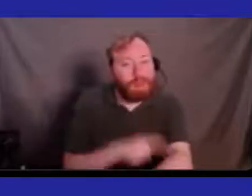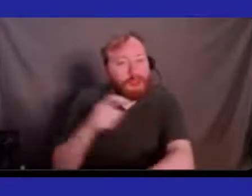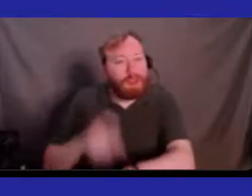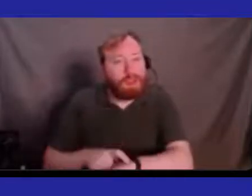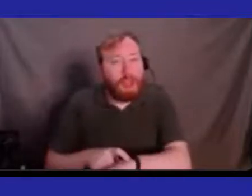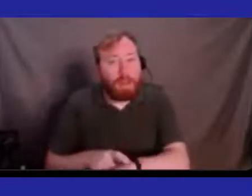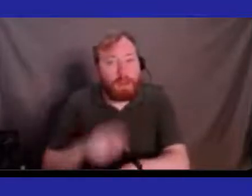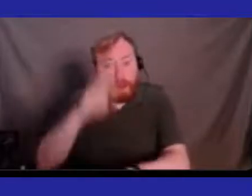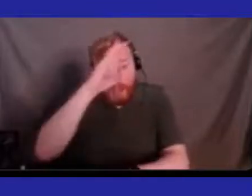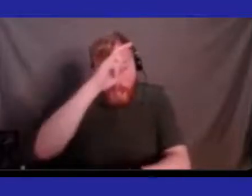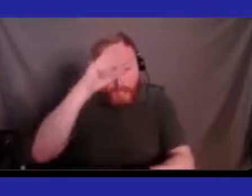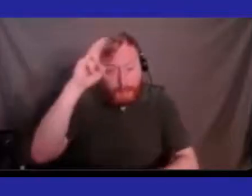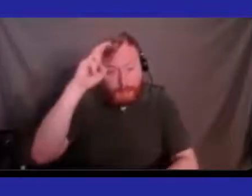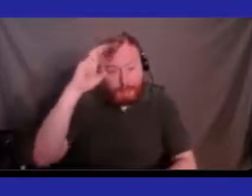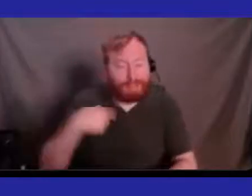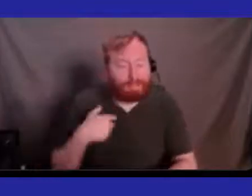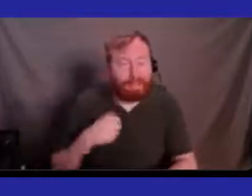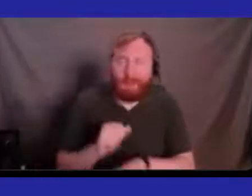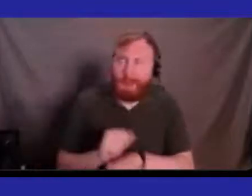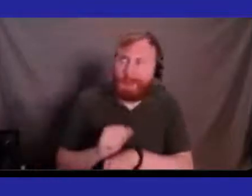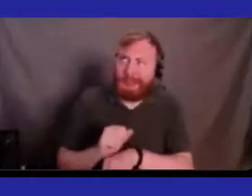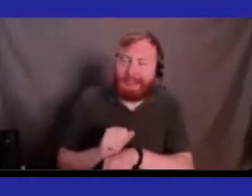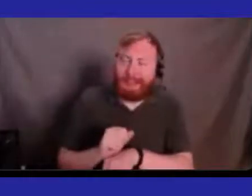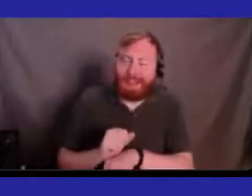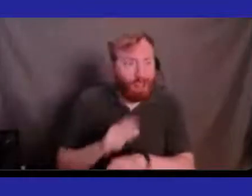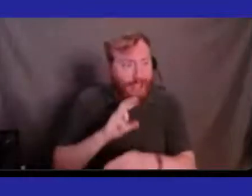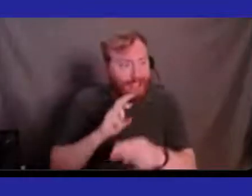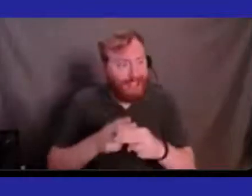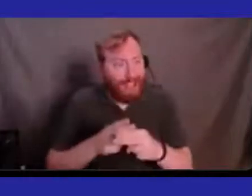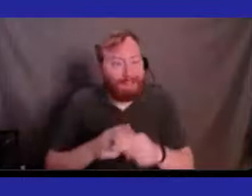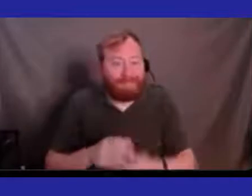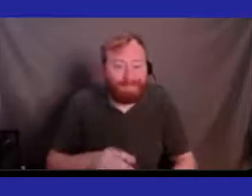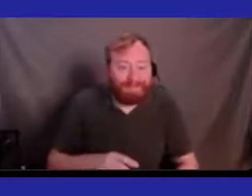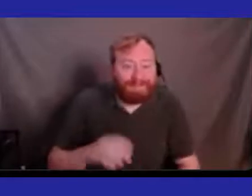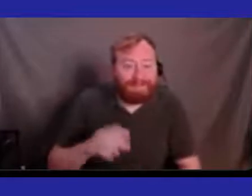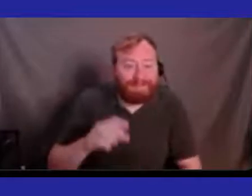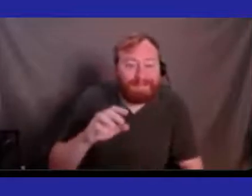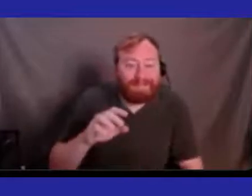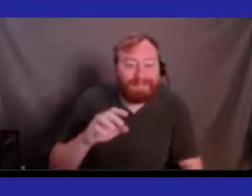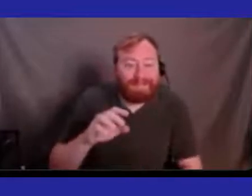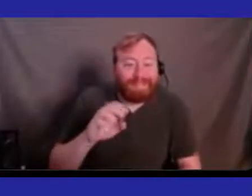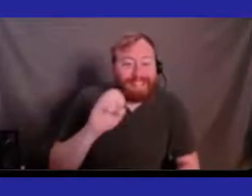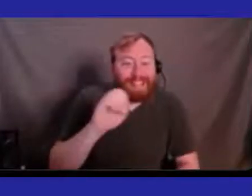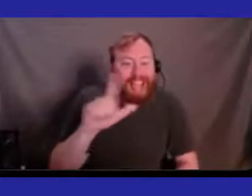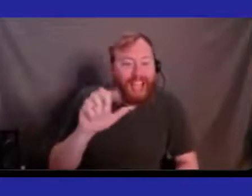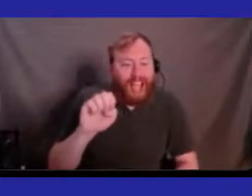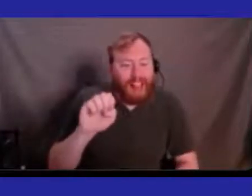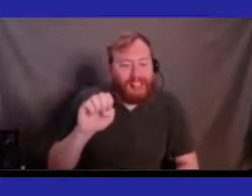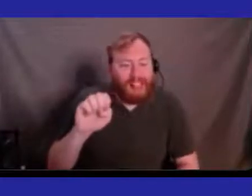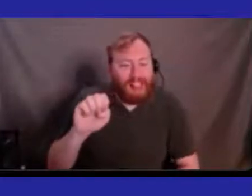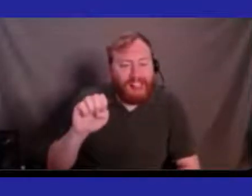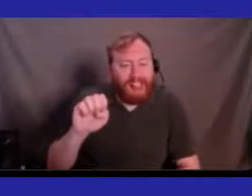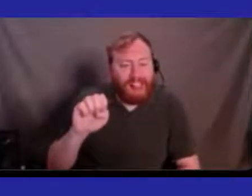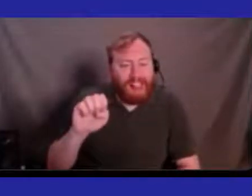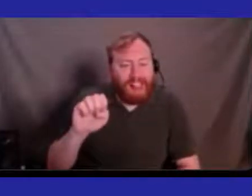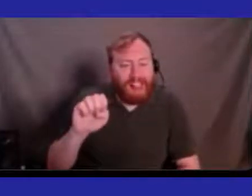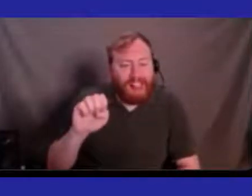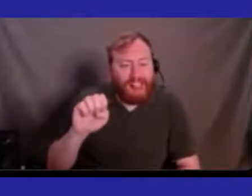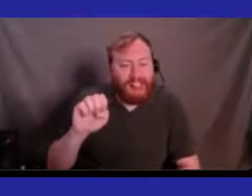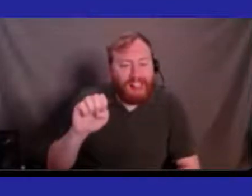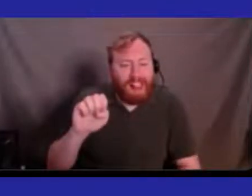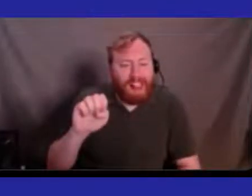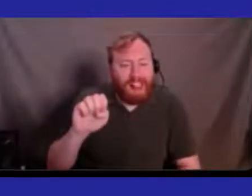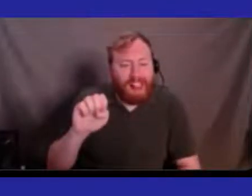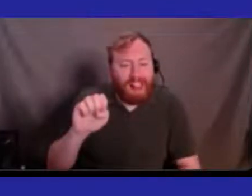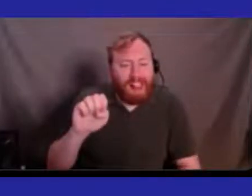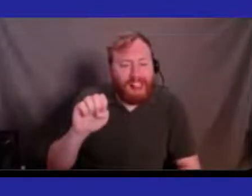hospital? Work at Elmhurst Hospital, which is a H&H. And it was a very, very great experience